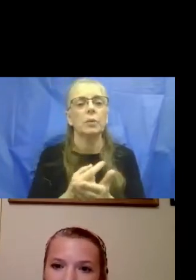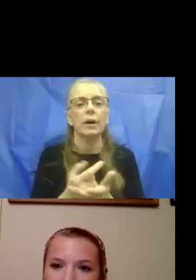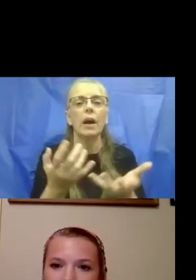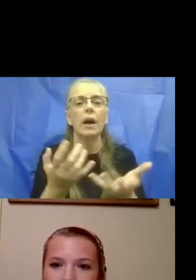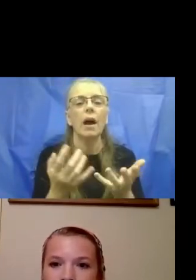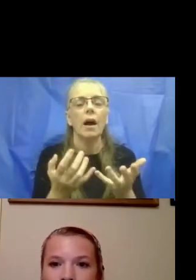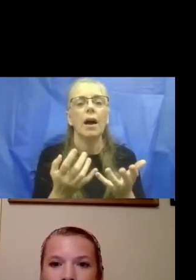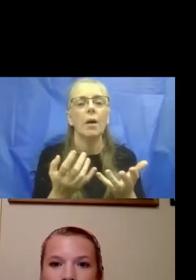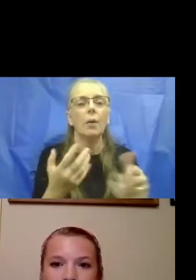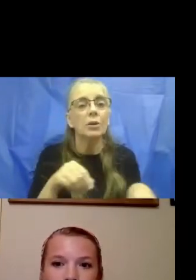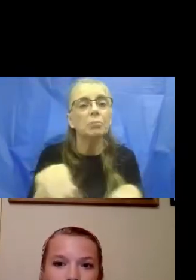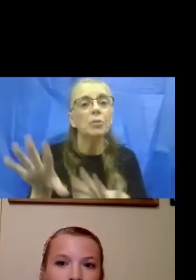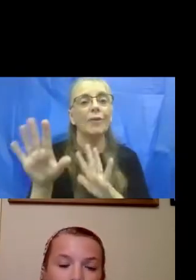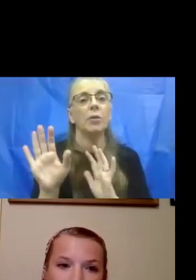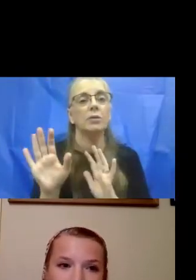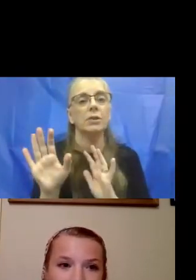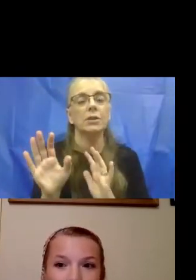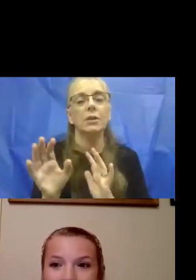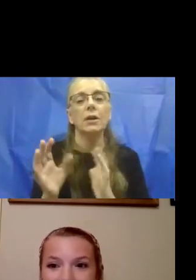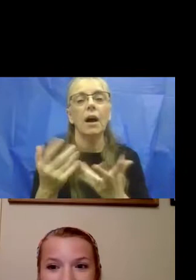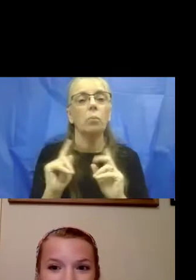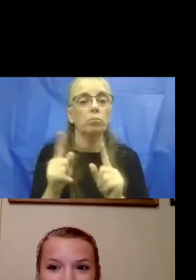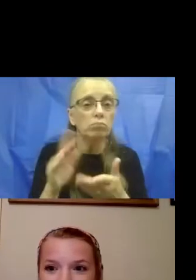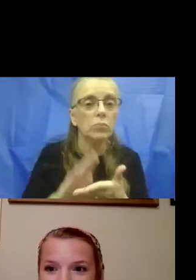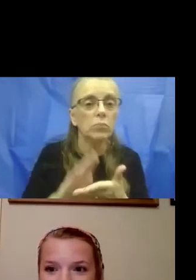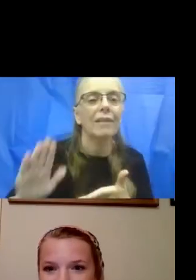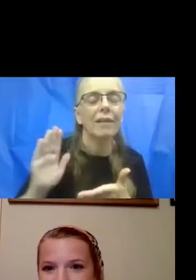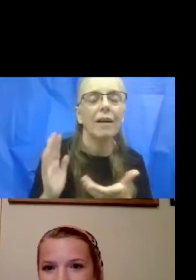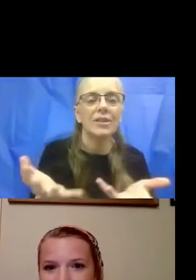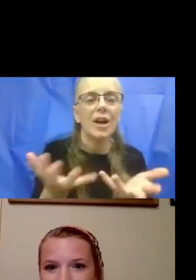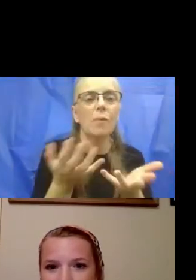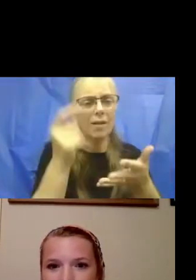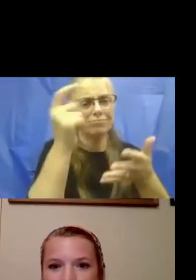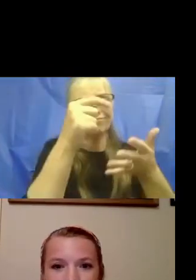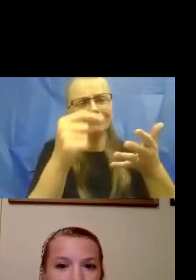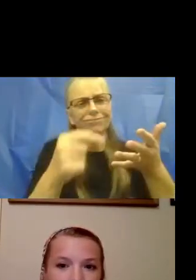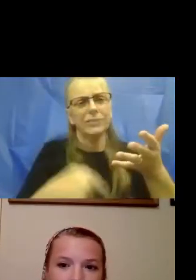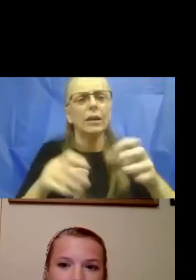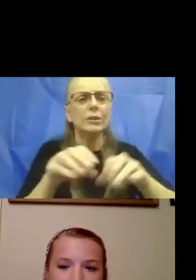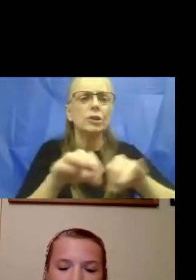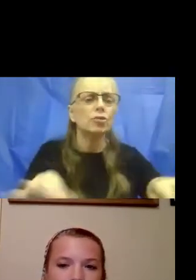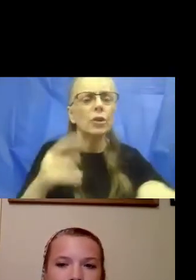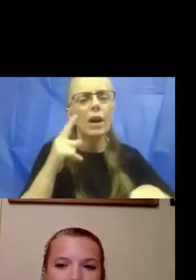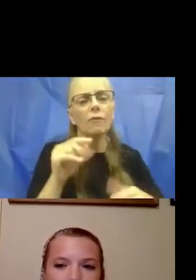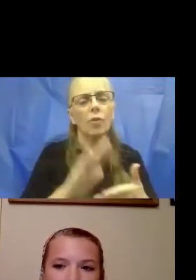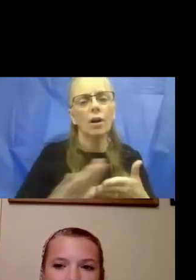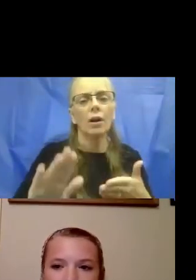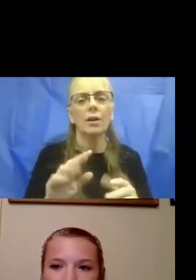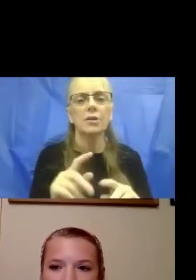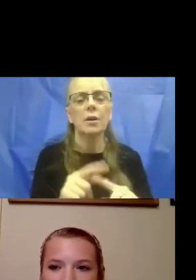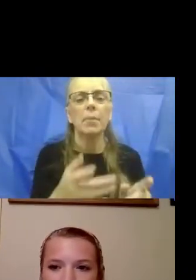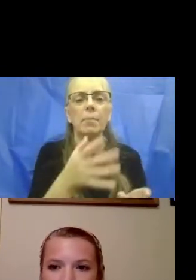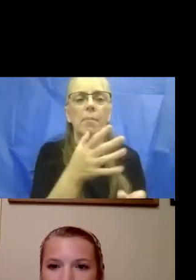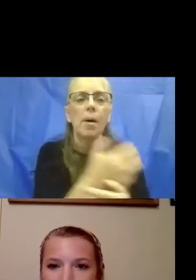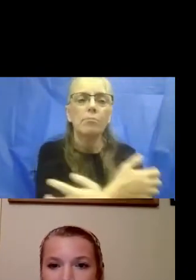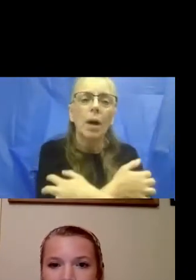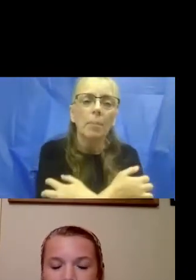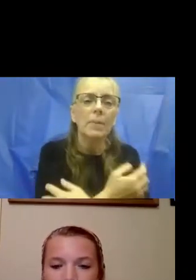parents' house. I wanted to go to college. I wanted to get a degree. But she just held me and told me that everything was going to be